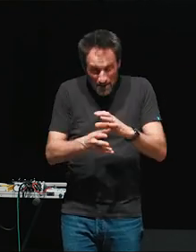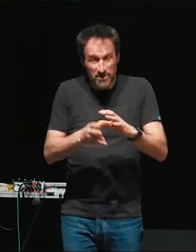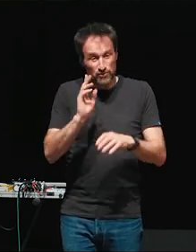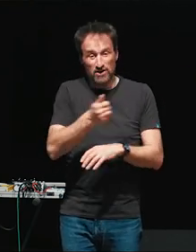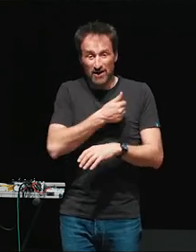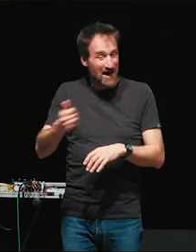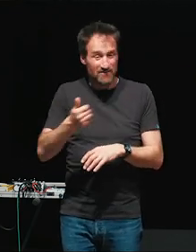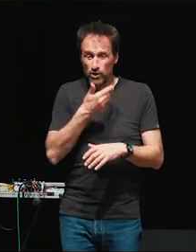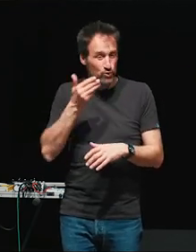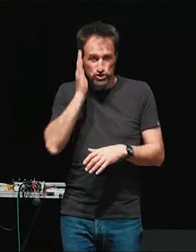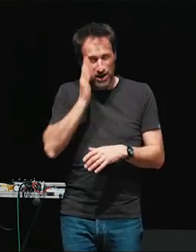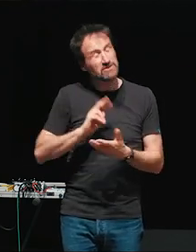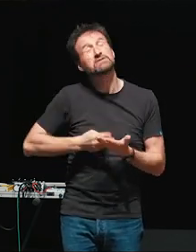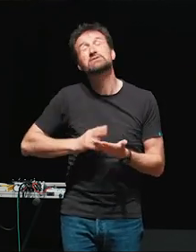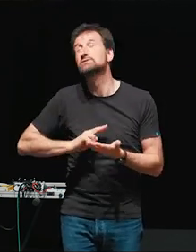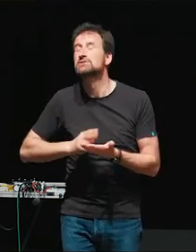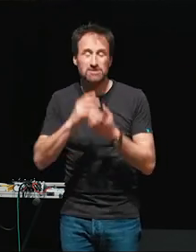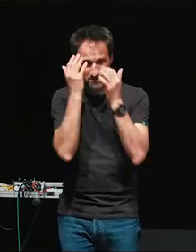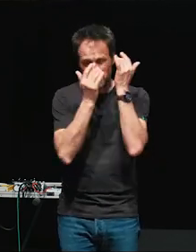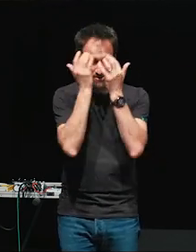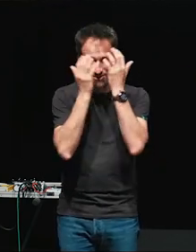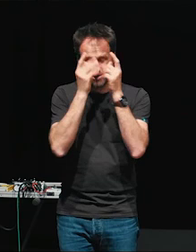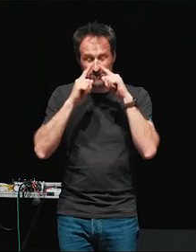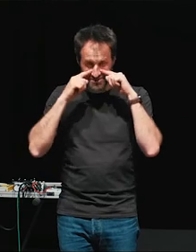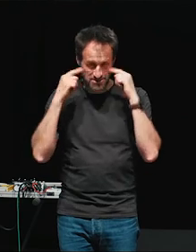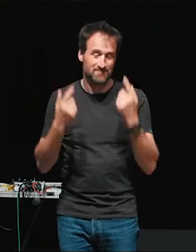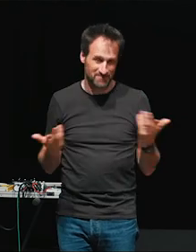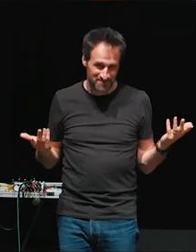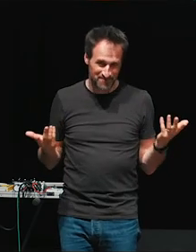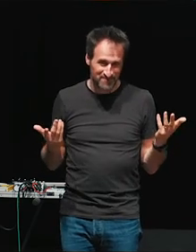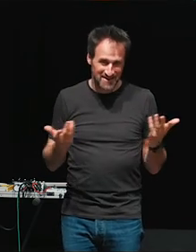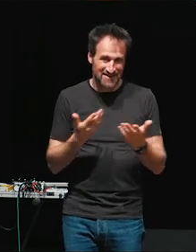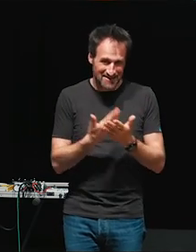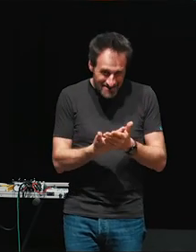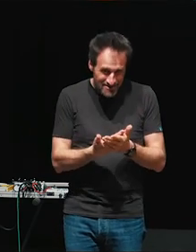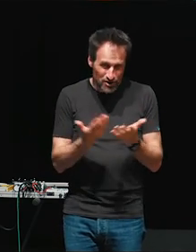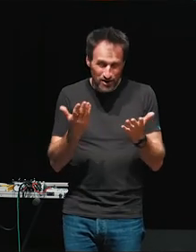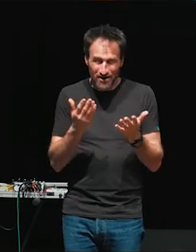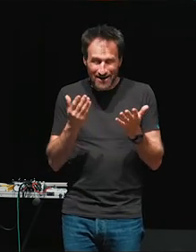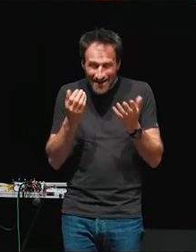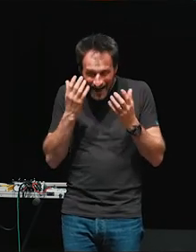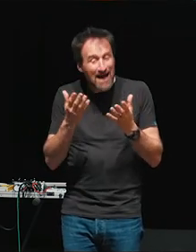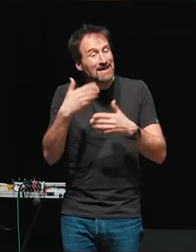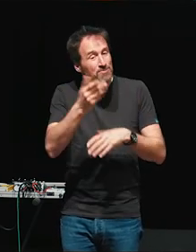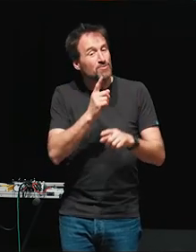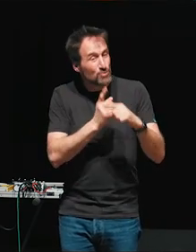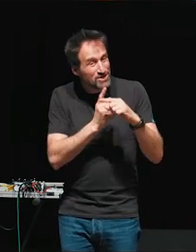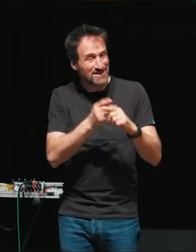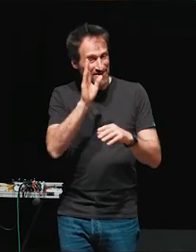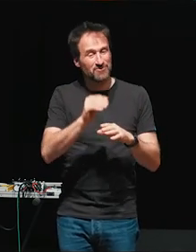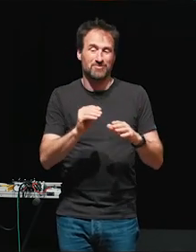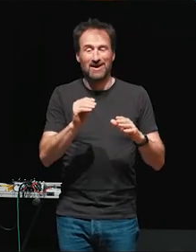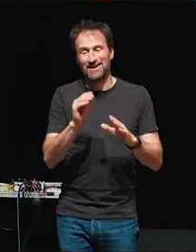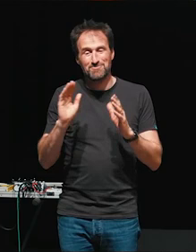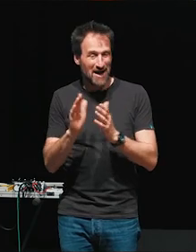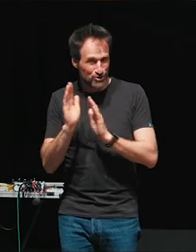1 week before you give up and you decide to go for either one of the architectures. And we went for microservices, but don't combine